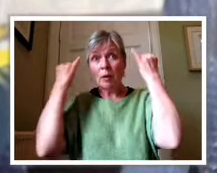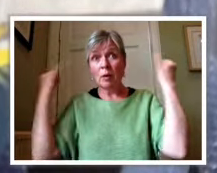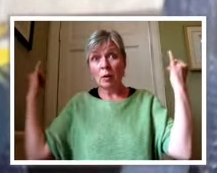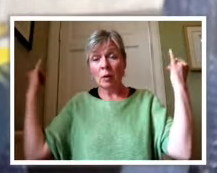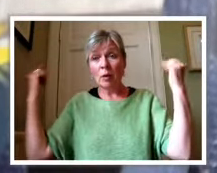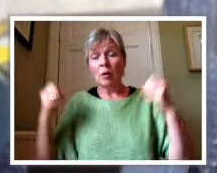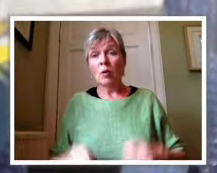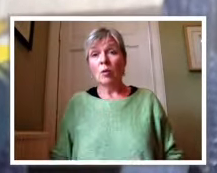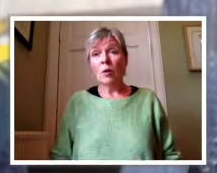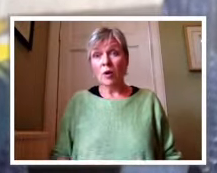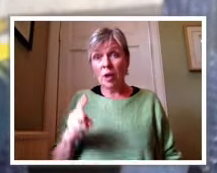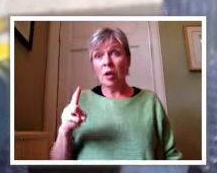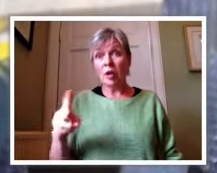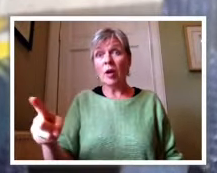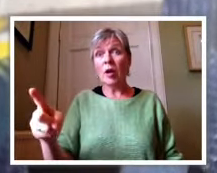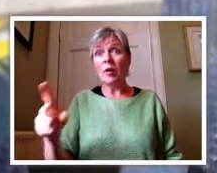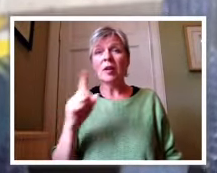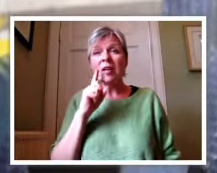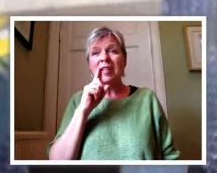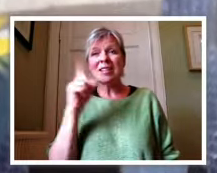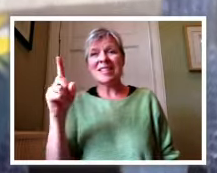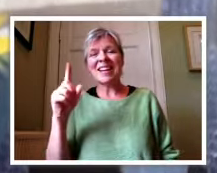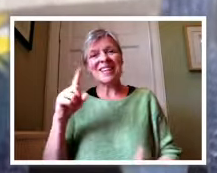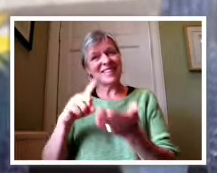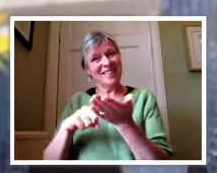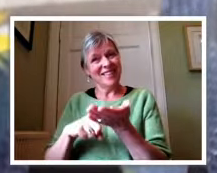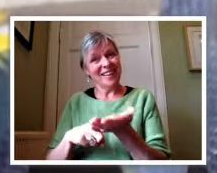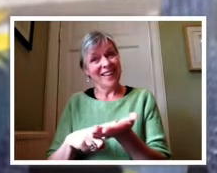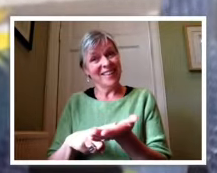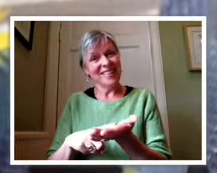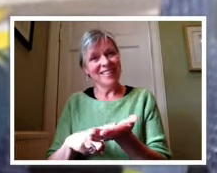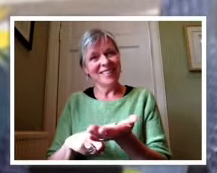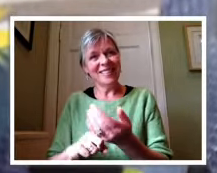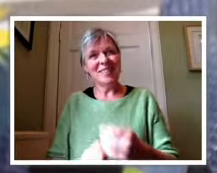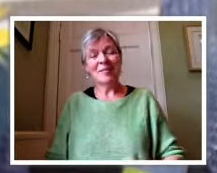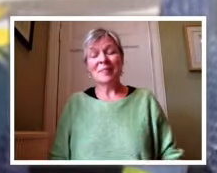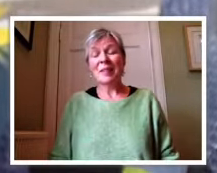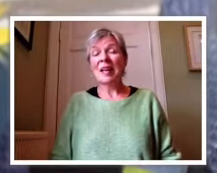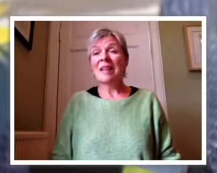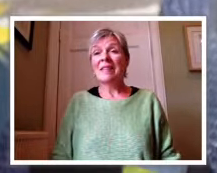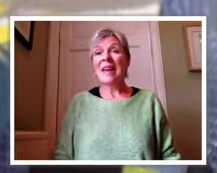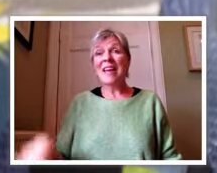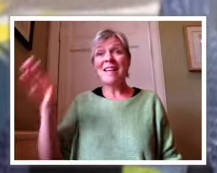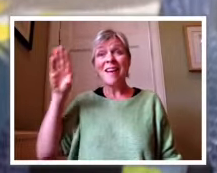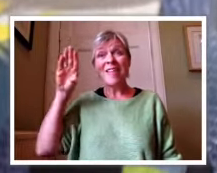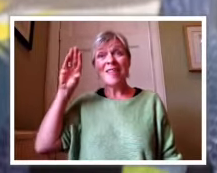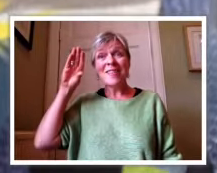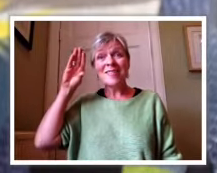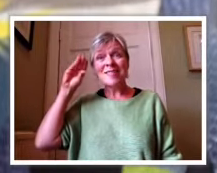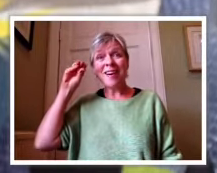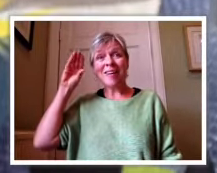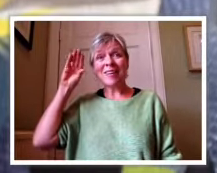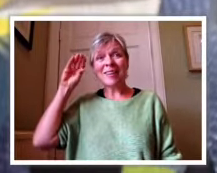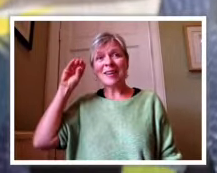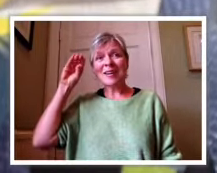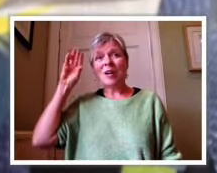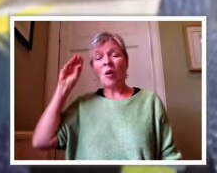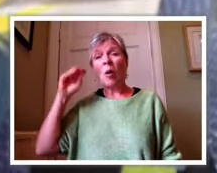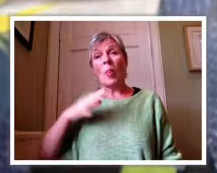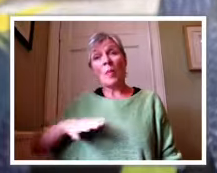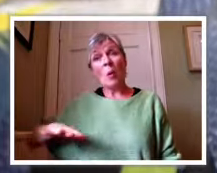sheep! We're nearly there, said Len. Then the duck